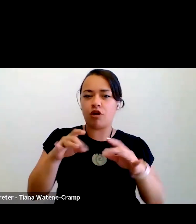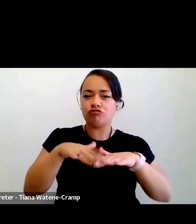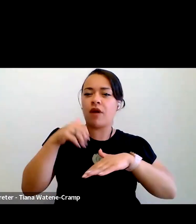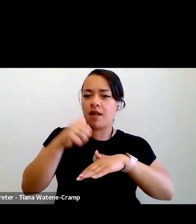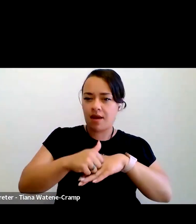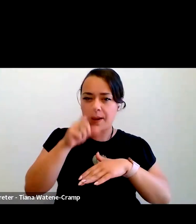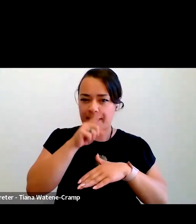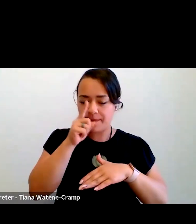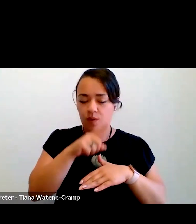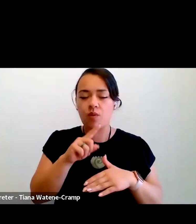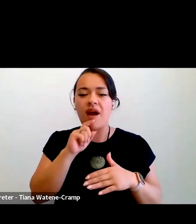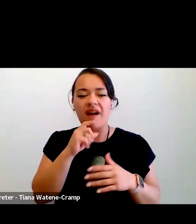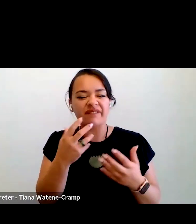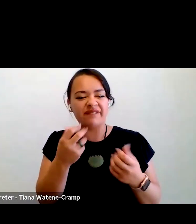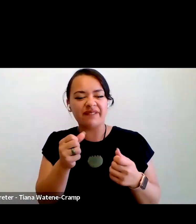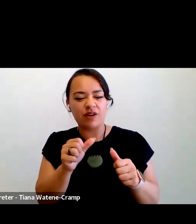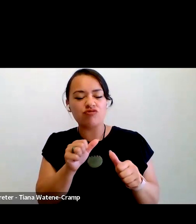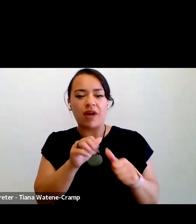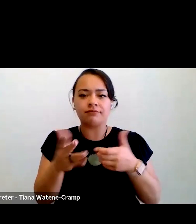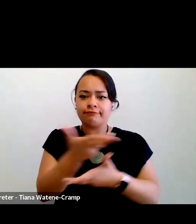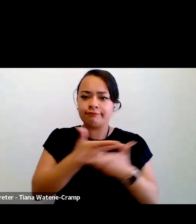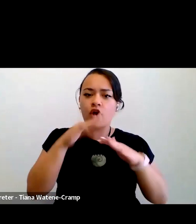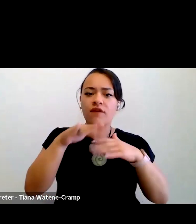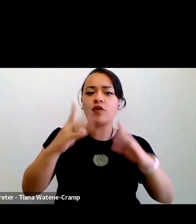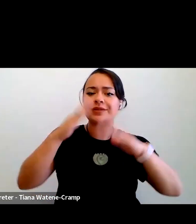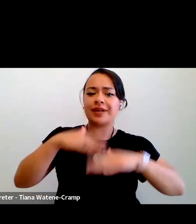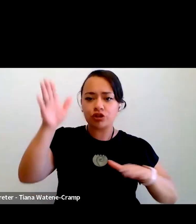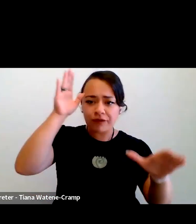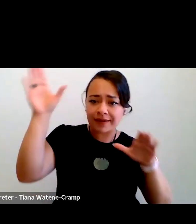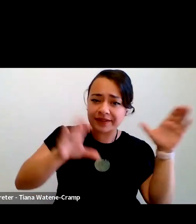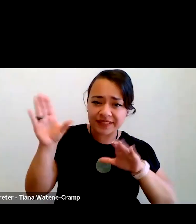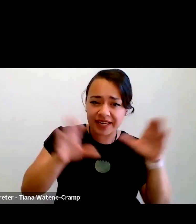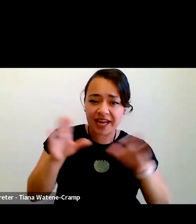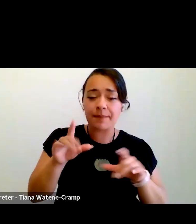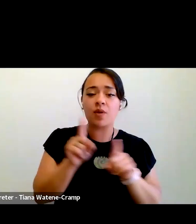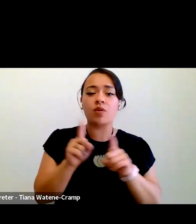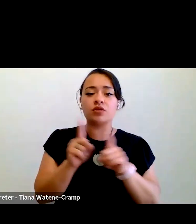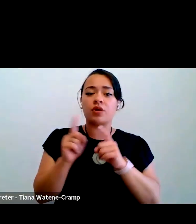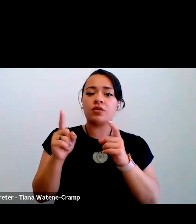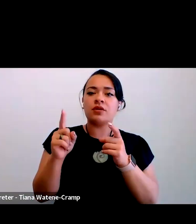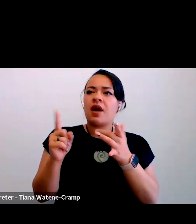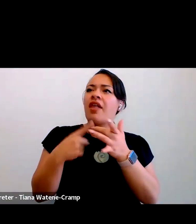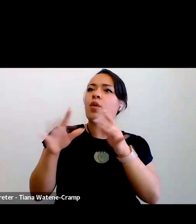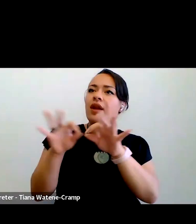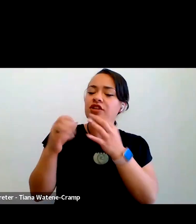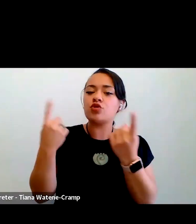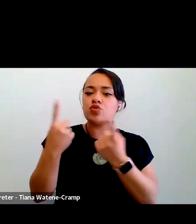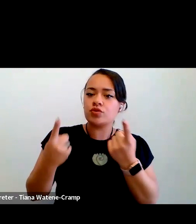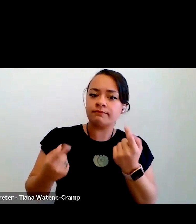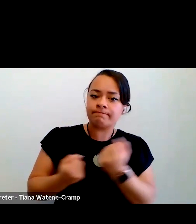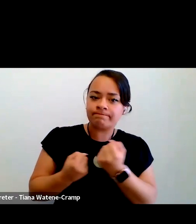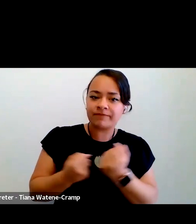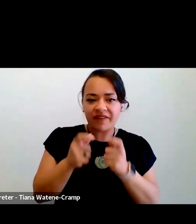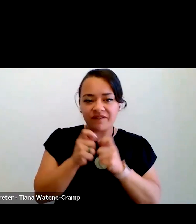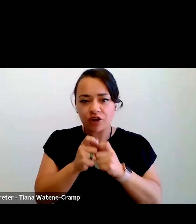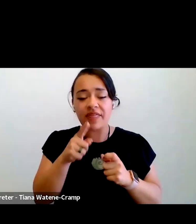outcomes for First Nations creativity, but also for mainstream organisations who will now be supported to value that. And hopefully, sooner rather